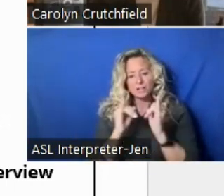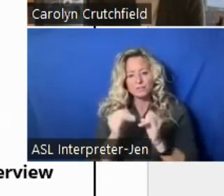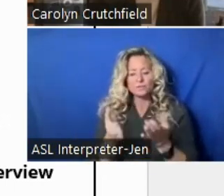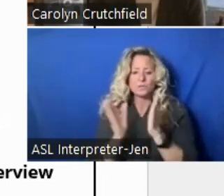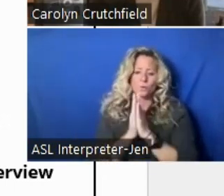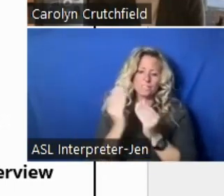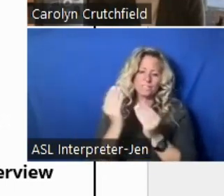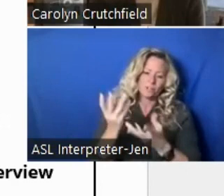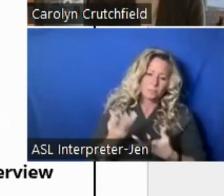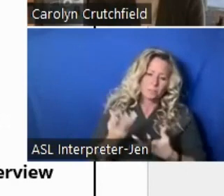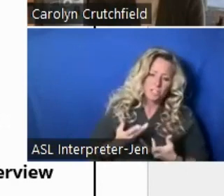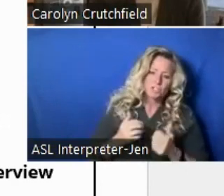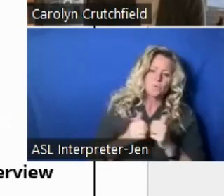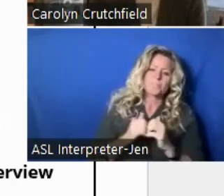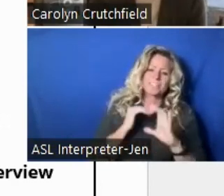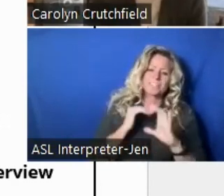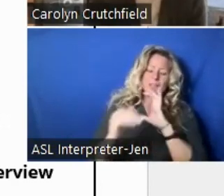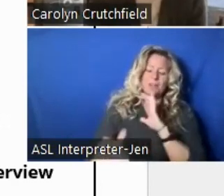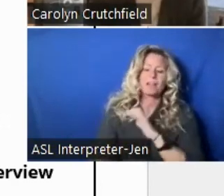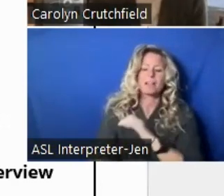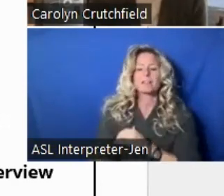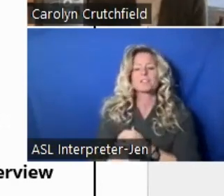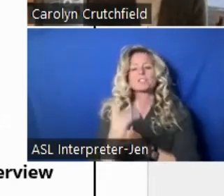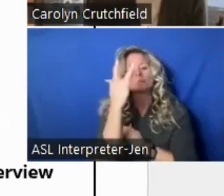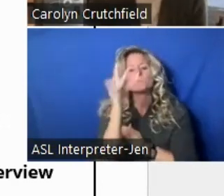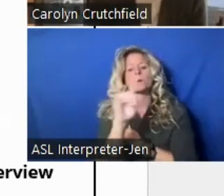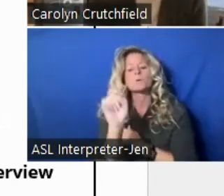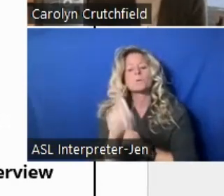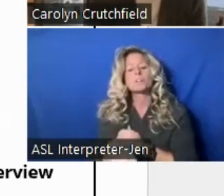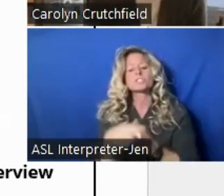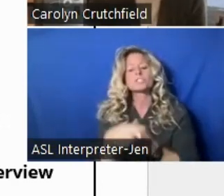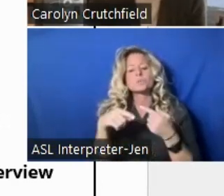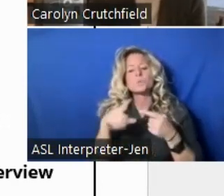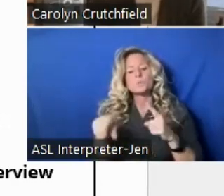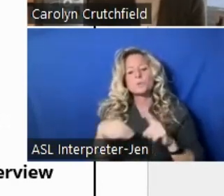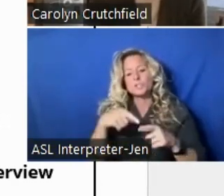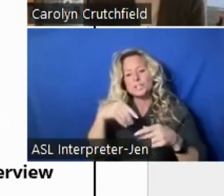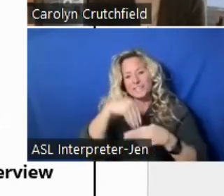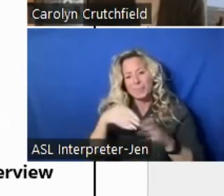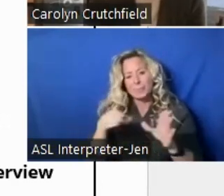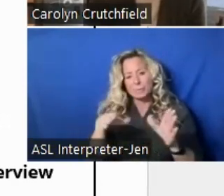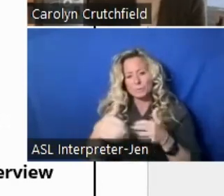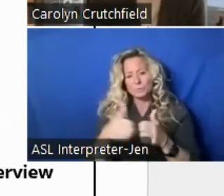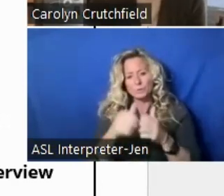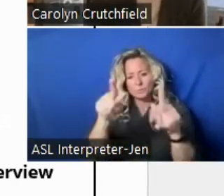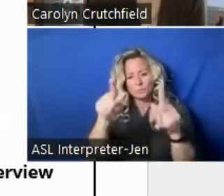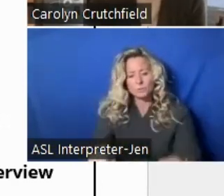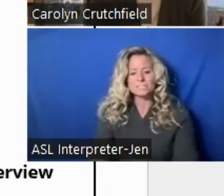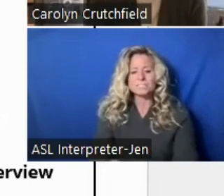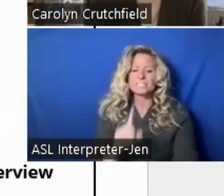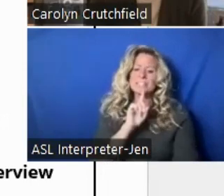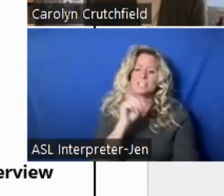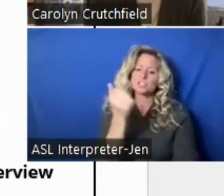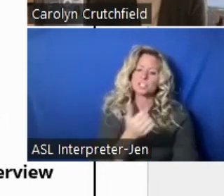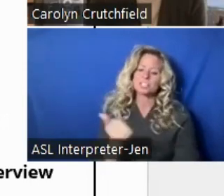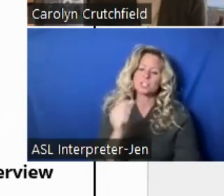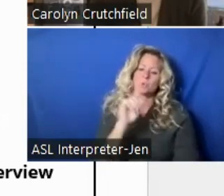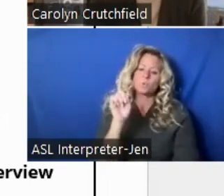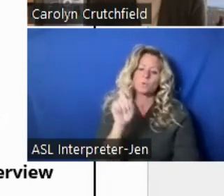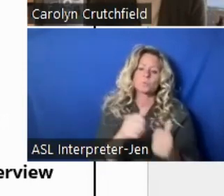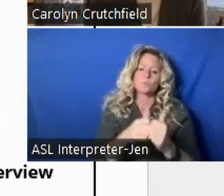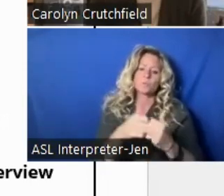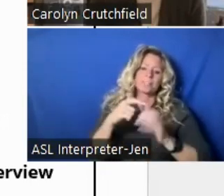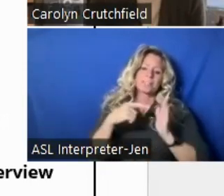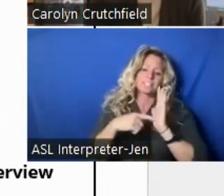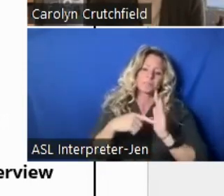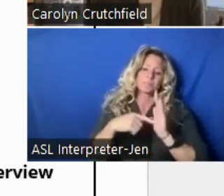informational interview over email, smart questions to ask when you're in the room, how to answer any question with an example of a time you